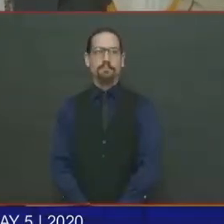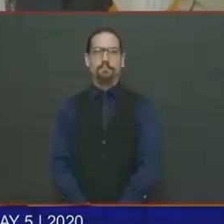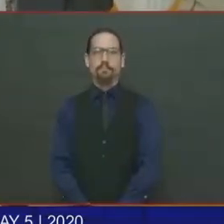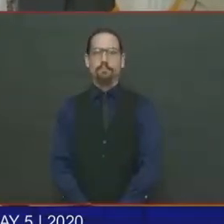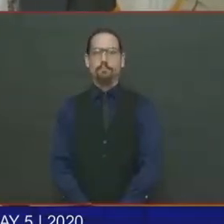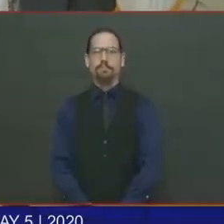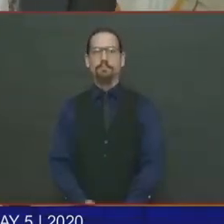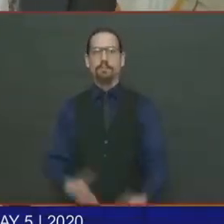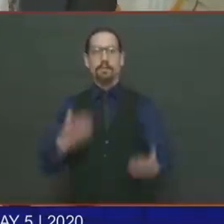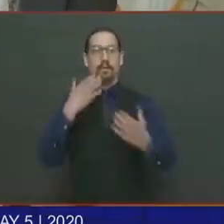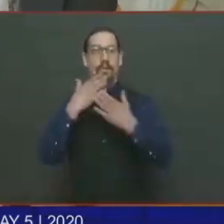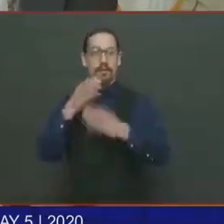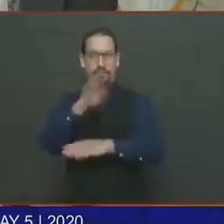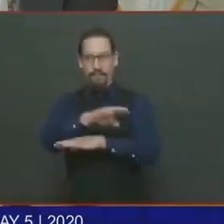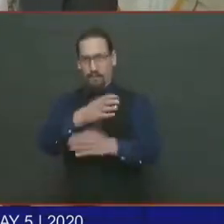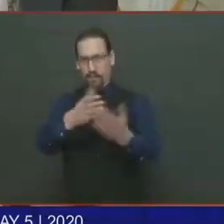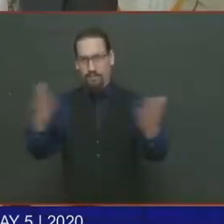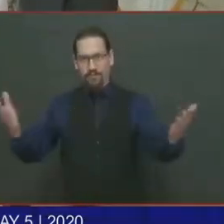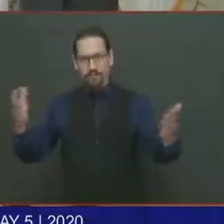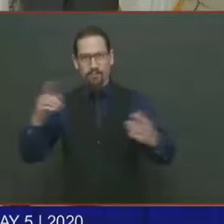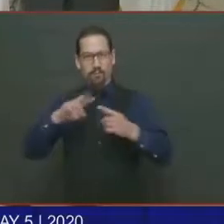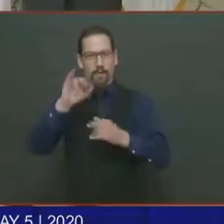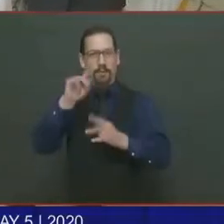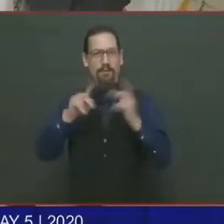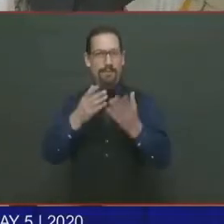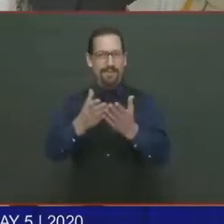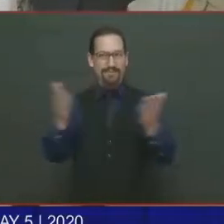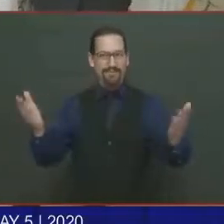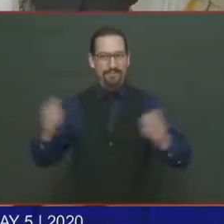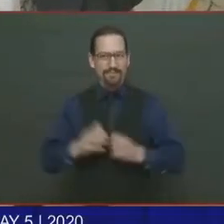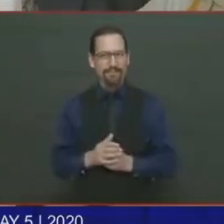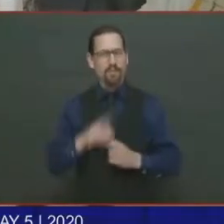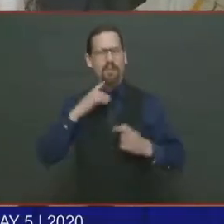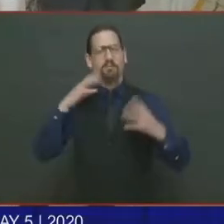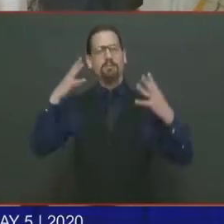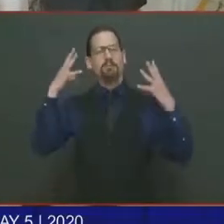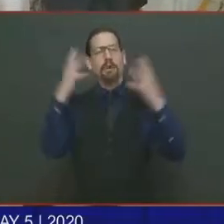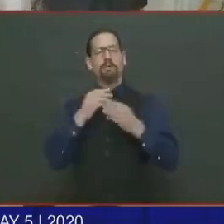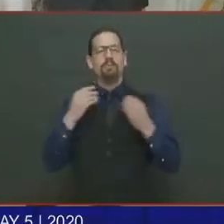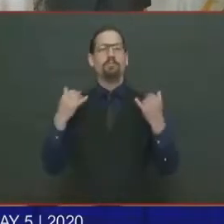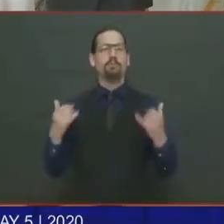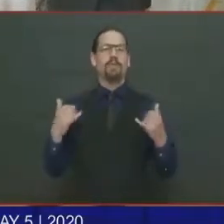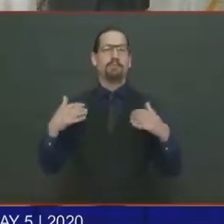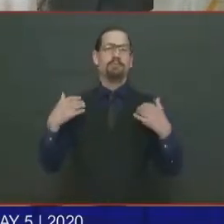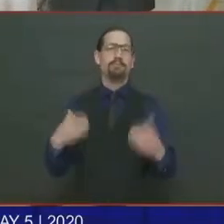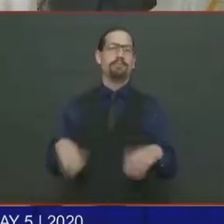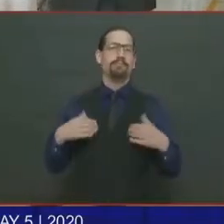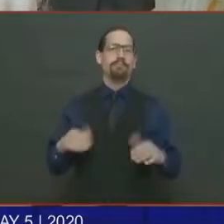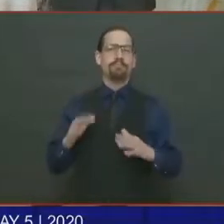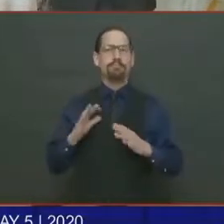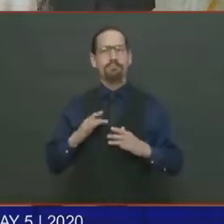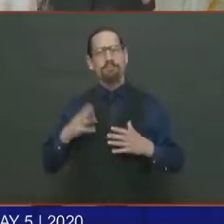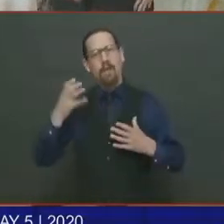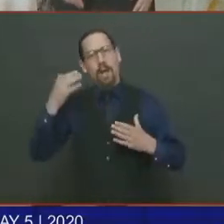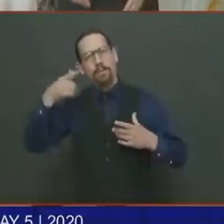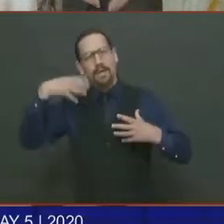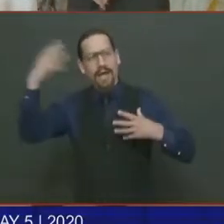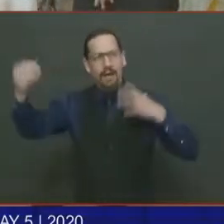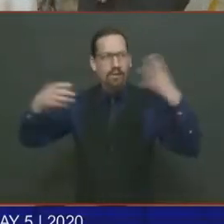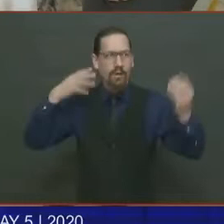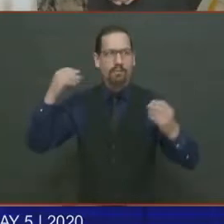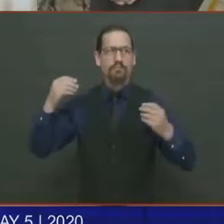Good afternoon, Rhode Island. It's a beautiful day today. I hope everybody has a minute to get outside, go for a walk, take a breath of